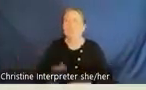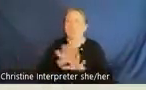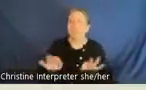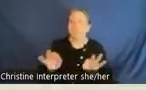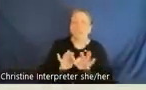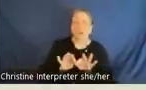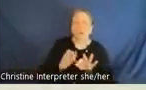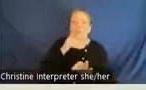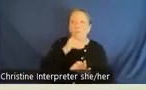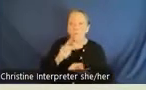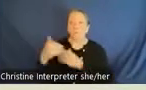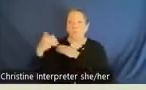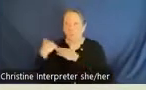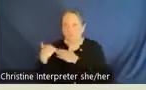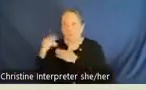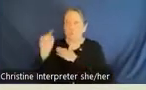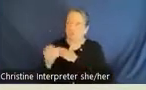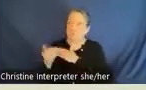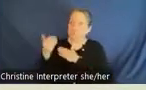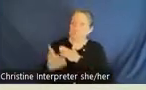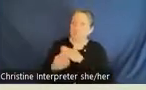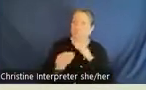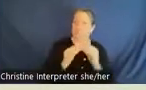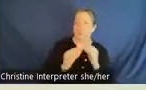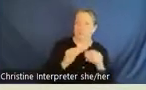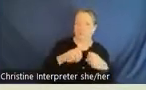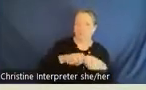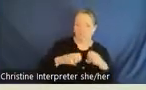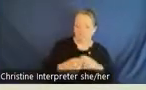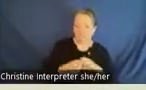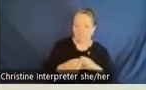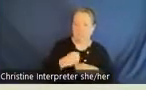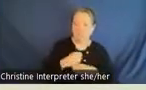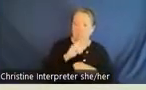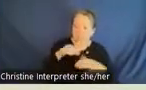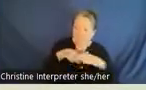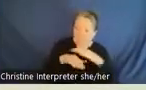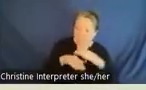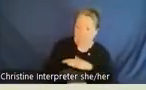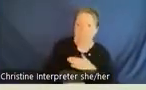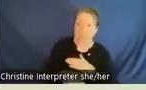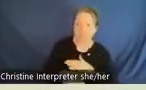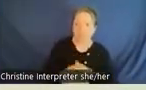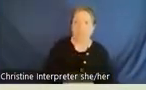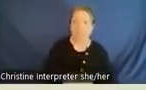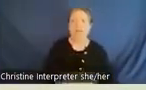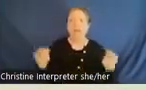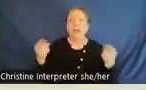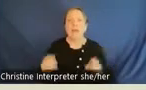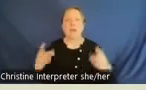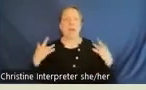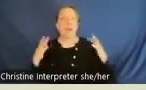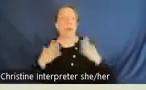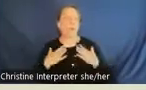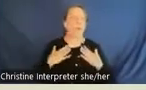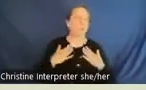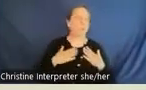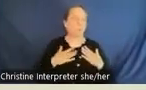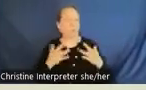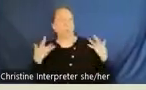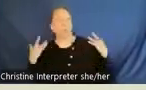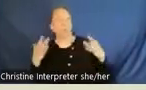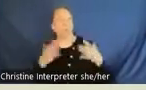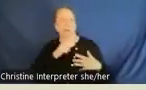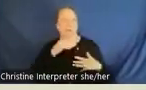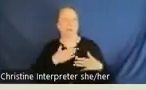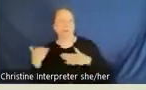is should be there and fixing the problems and make sure they're accessible. They kind of have this hands-off approach. Oh, it's not my responsibility, but